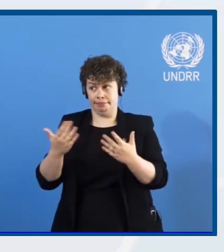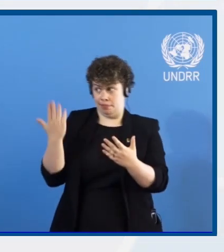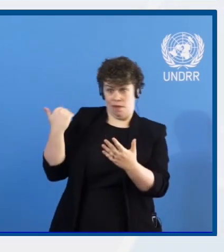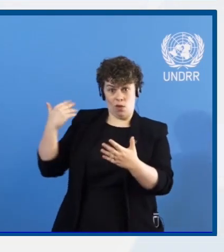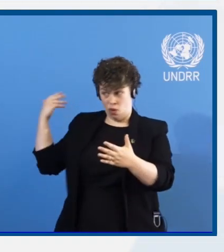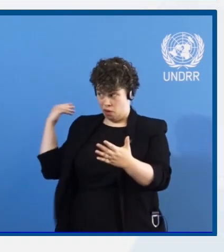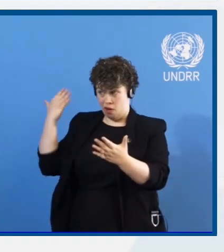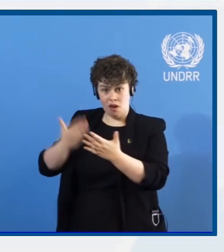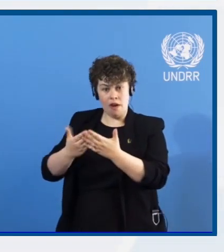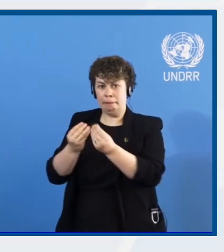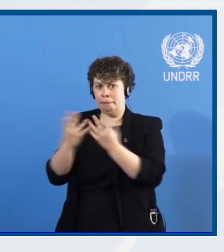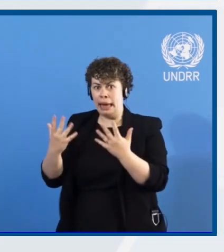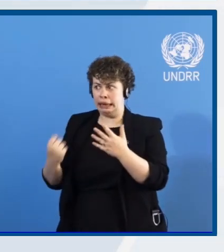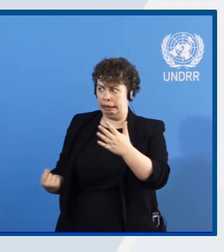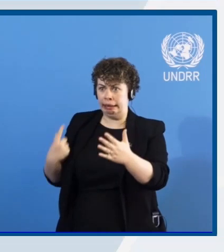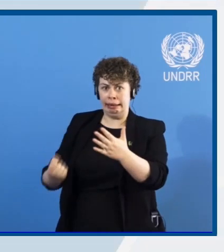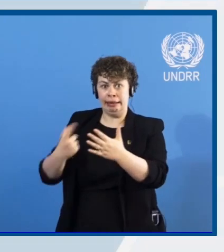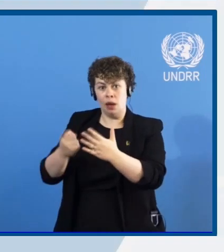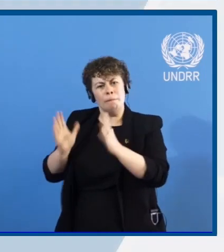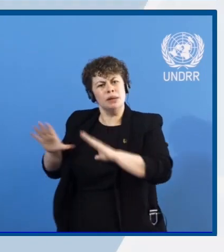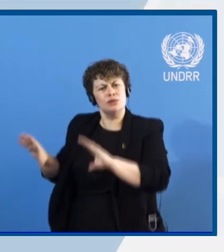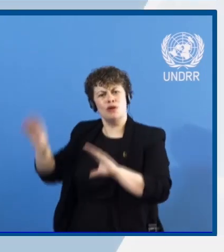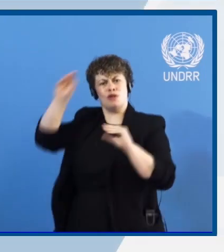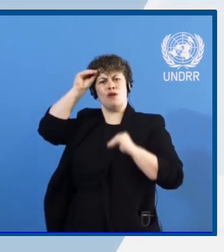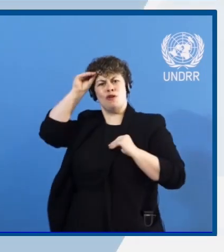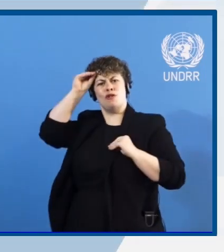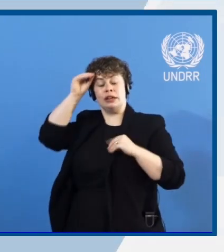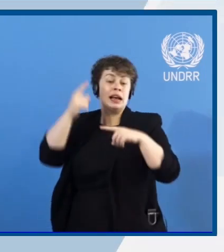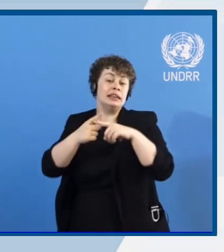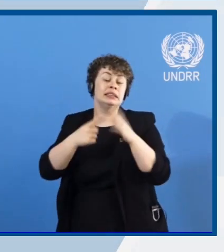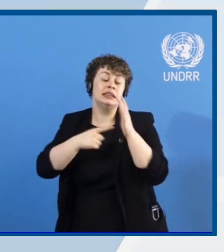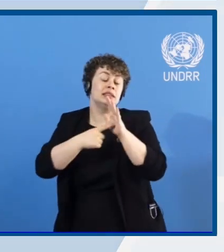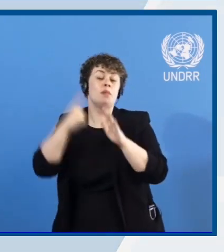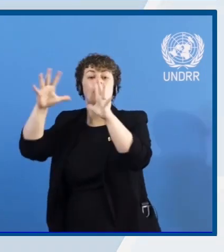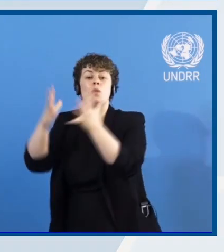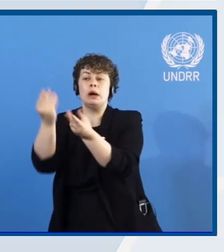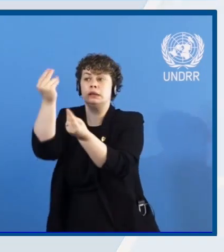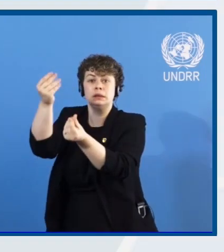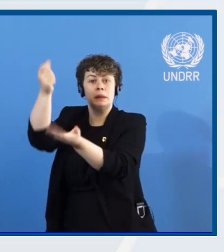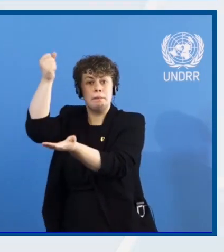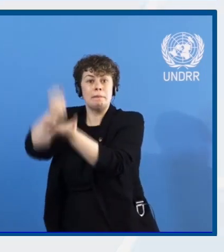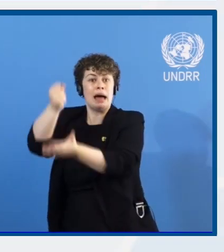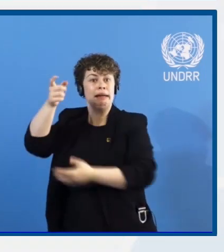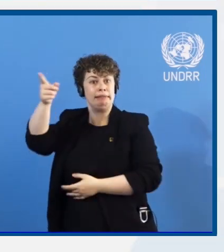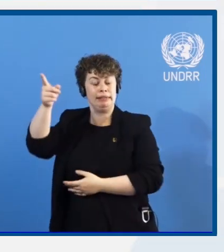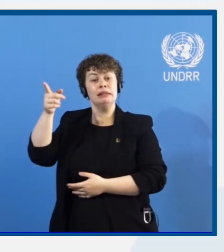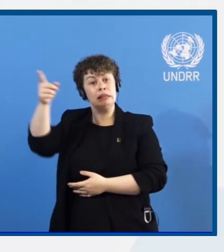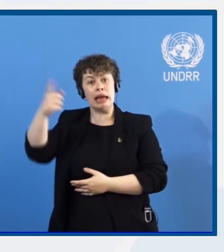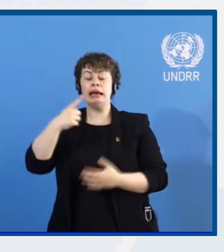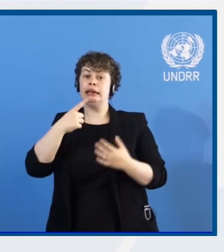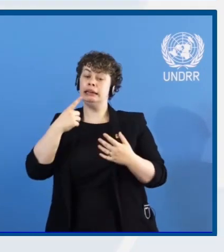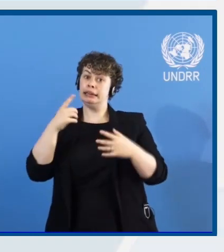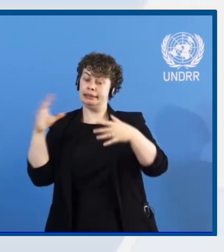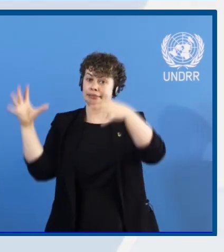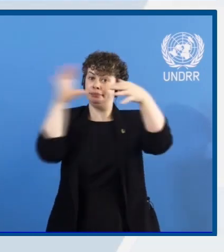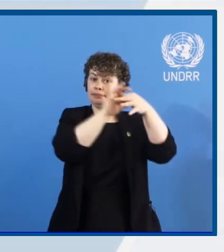Mr. Chair, the World Bank Group, the Global Facility for Disaster Reduction and Recovery, a global partnership managed by